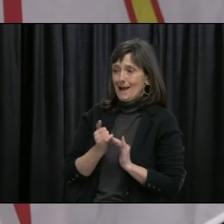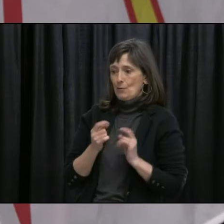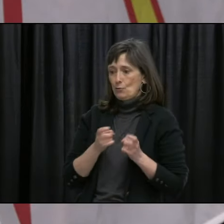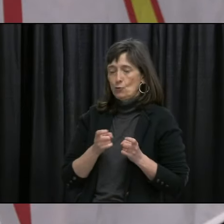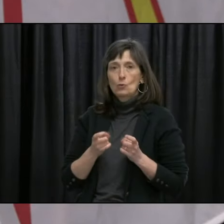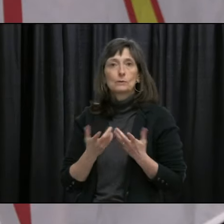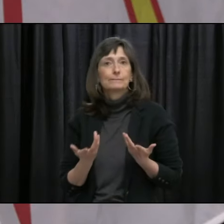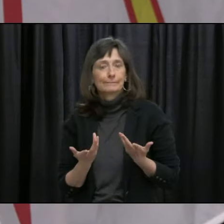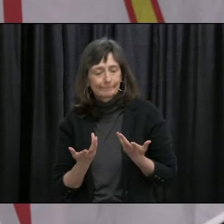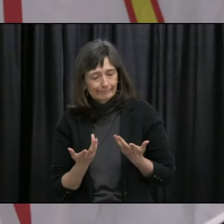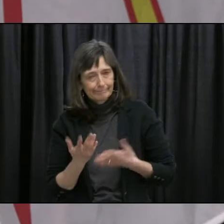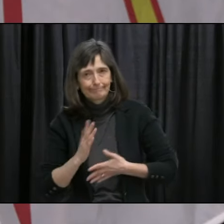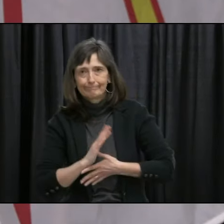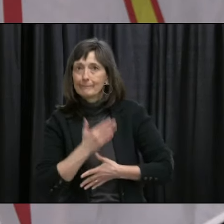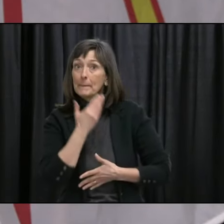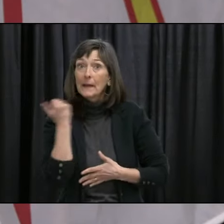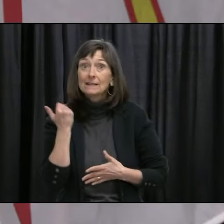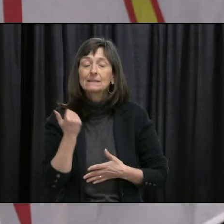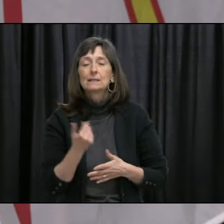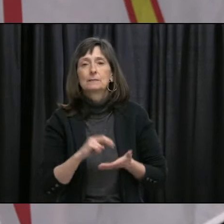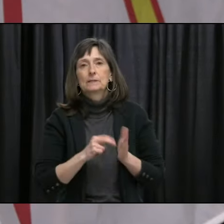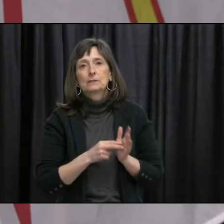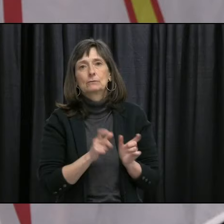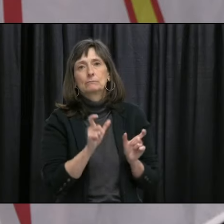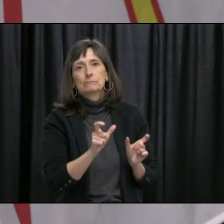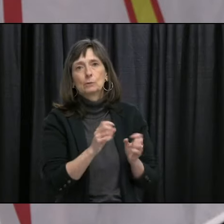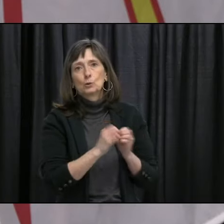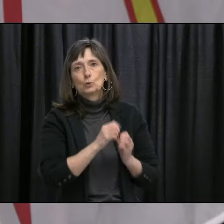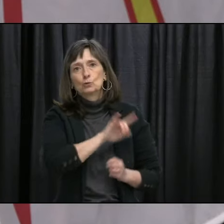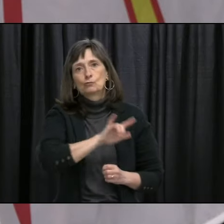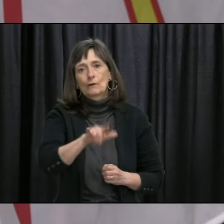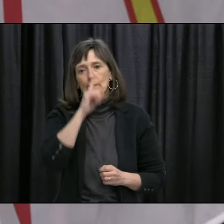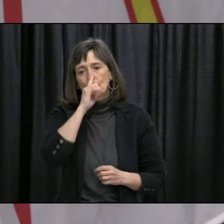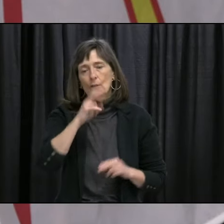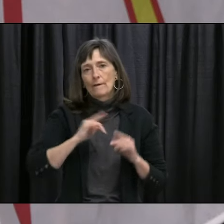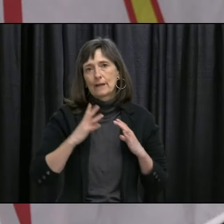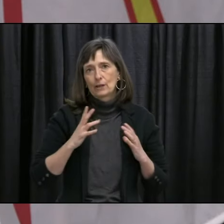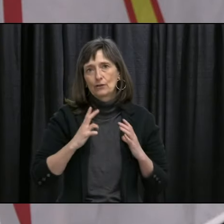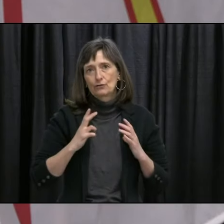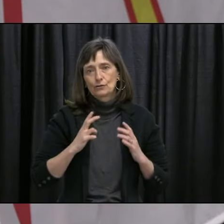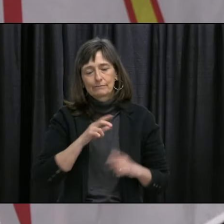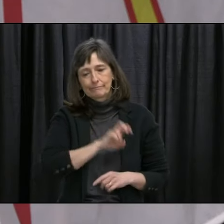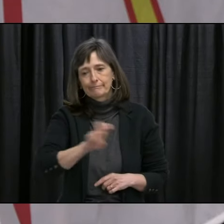possible, and this certainly seemed to be the best way to do that.